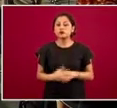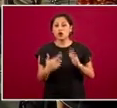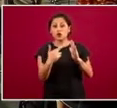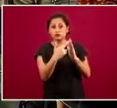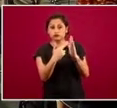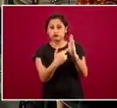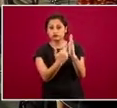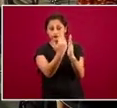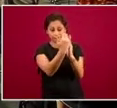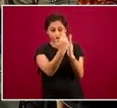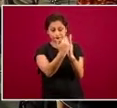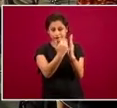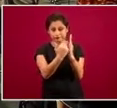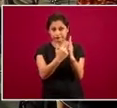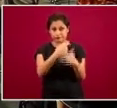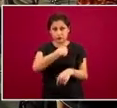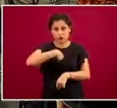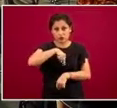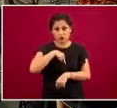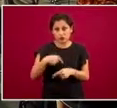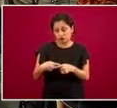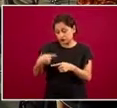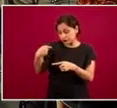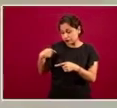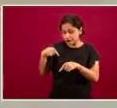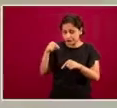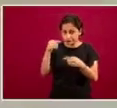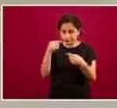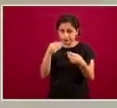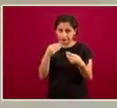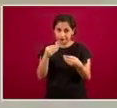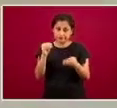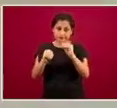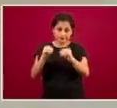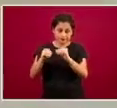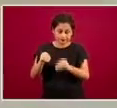These guidelines and protocols that we've been working on